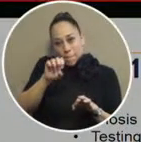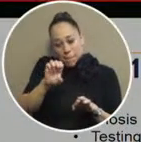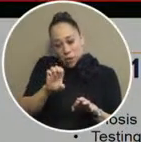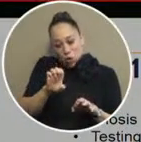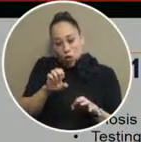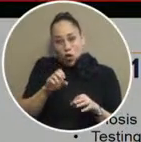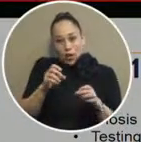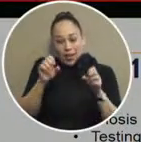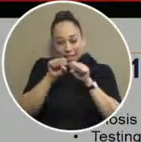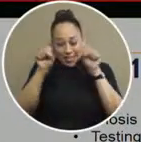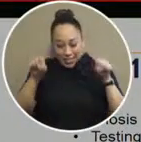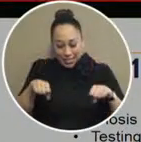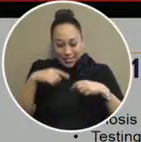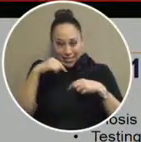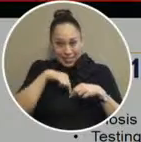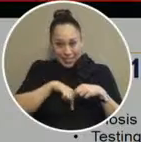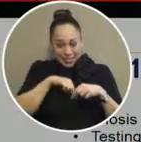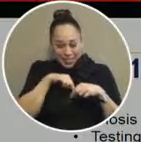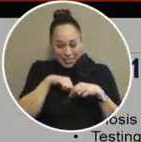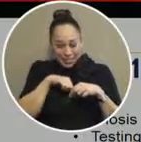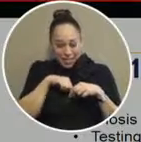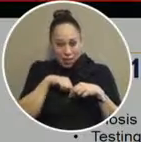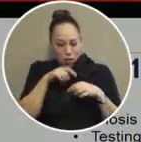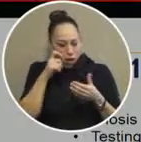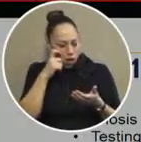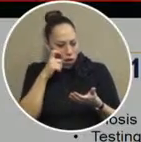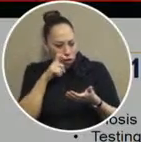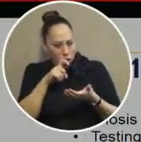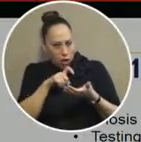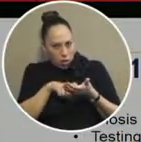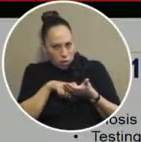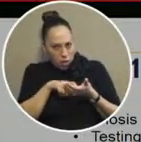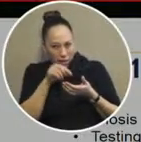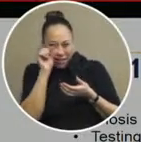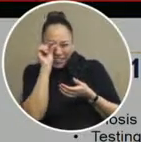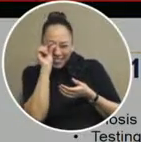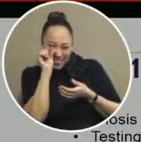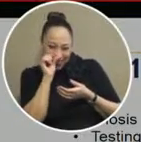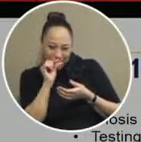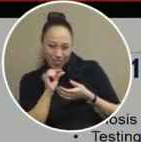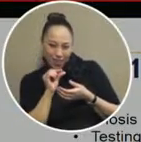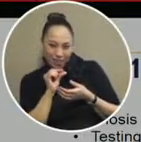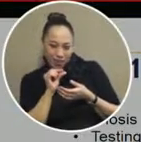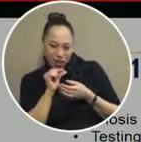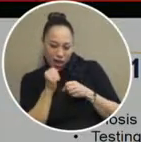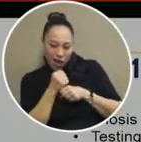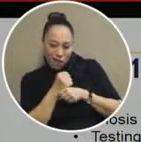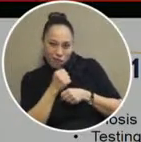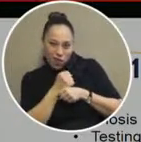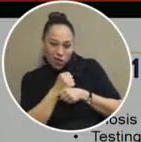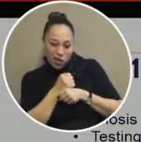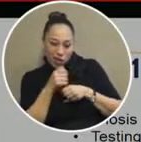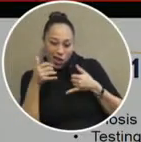having to recognize that small piece of the virus, creates immunity and memory against that